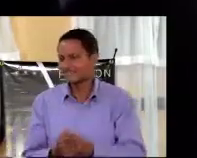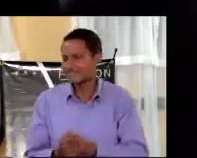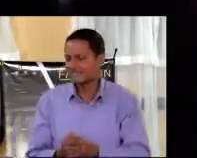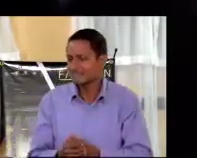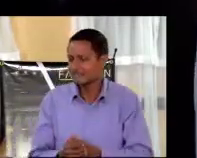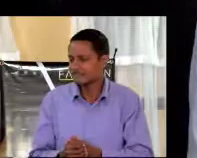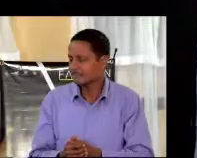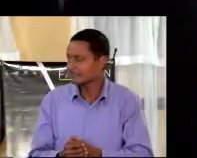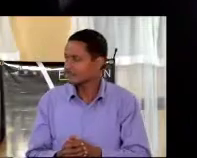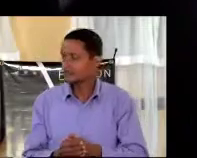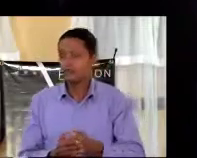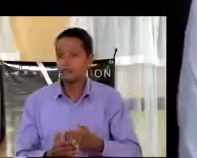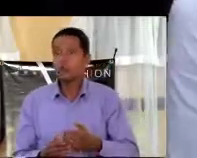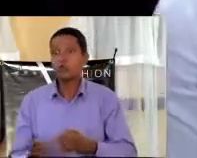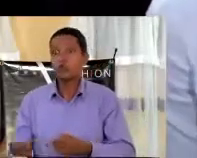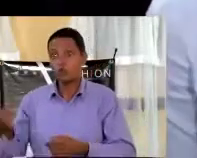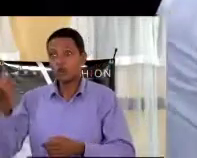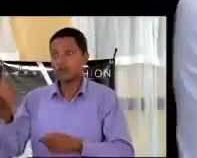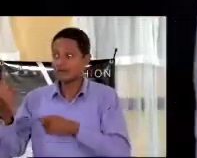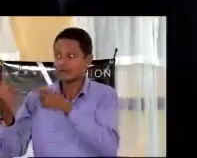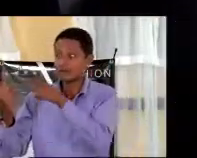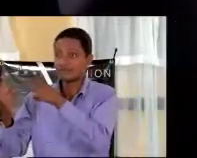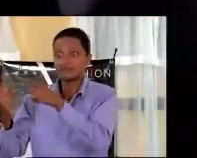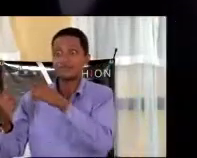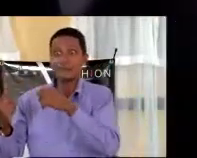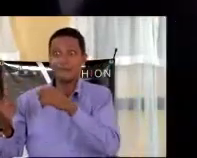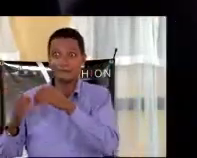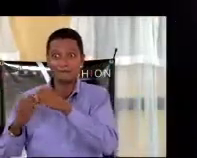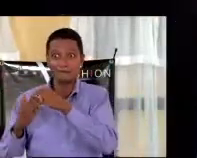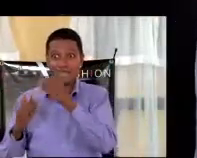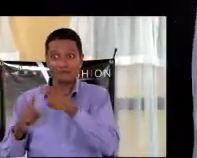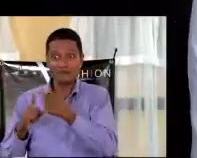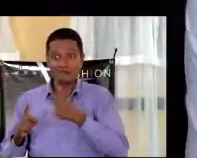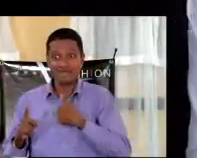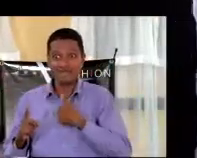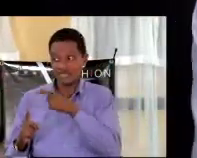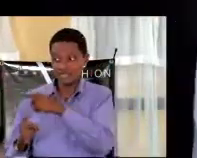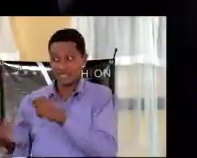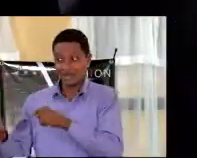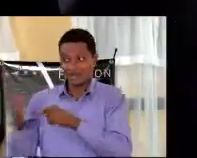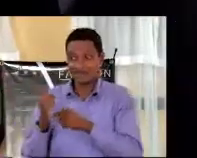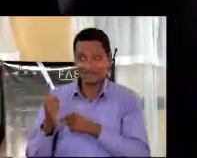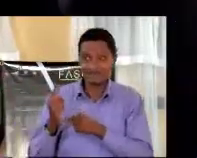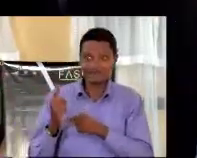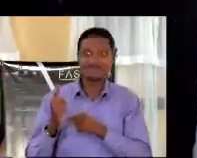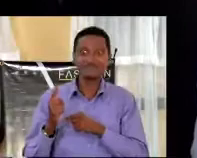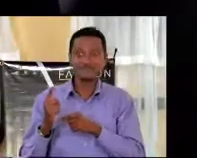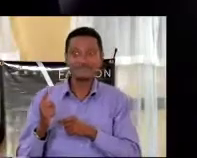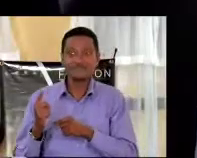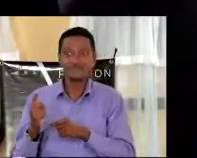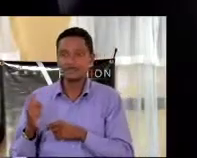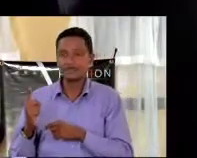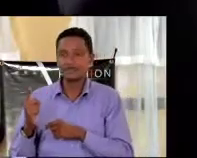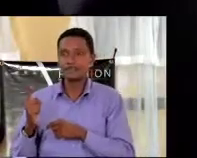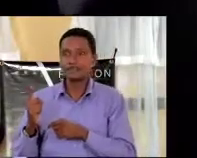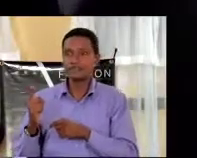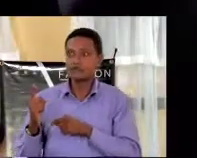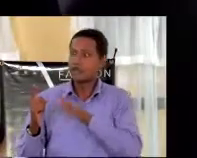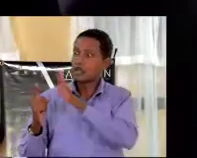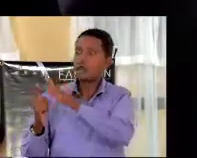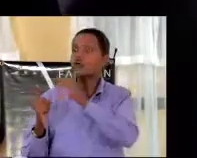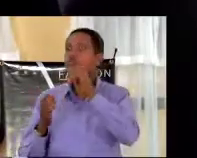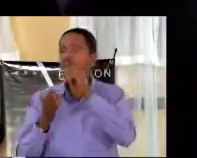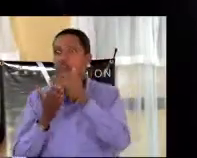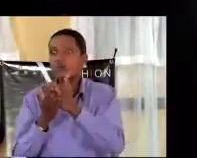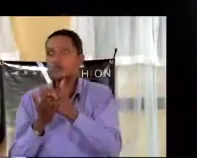give you. One of my very good customers, she never spends less than about $2,500 every time she comes, right? Her daughter is very inspired by